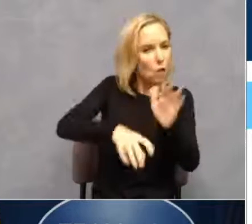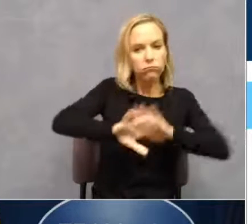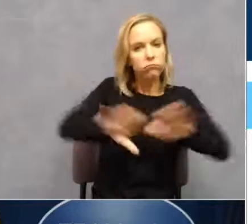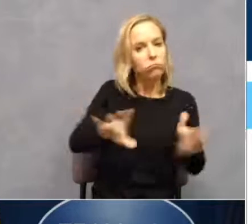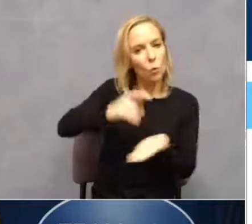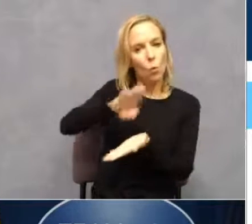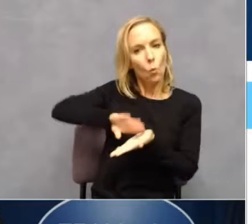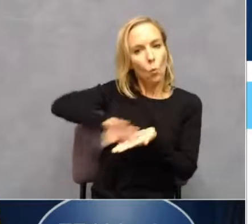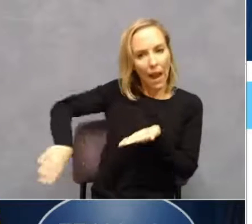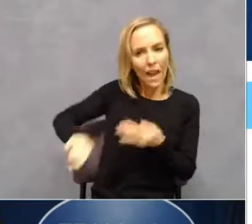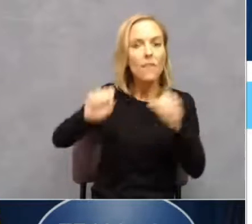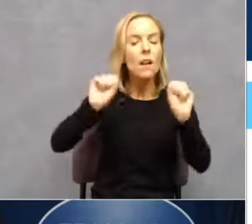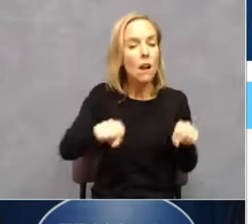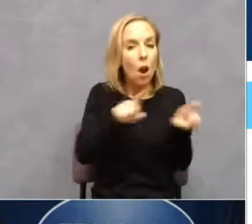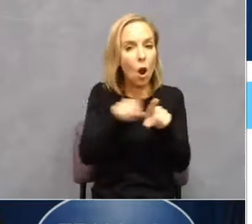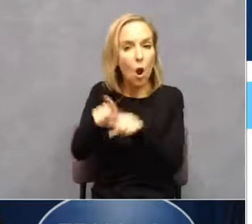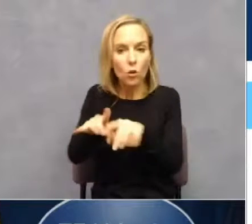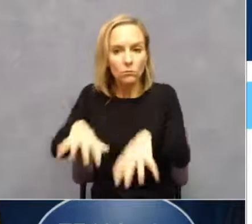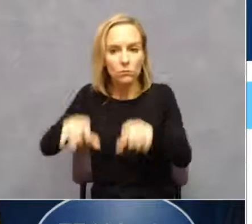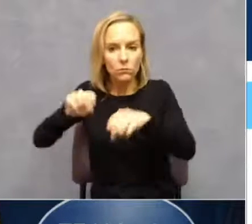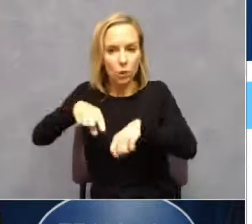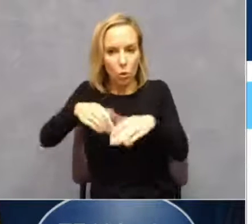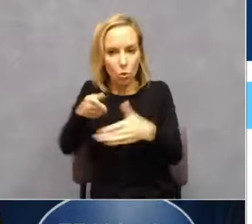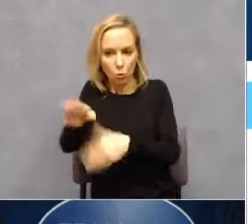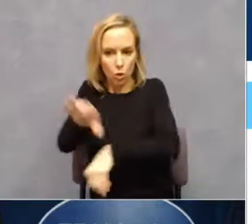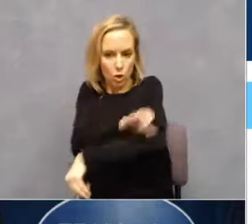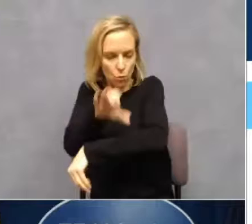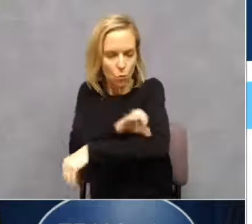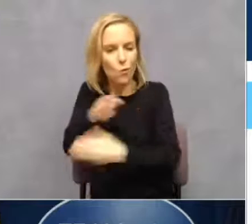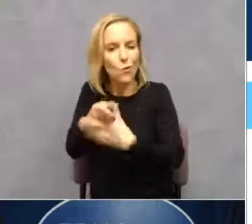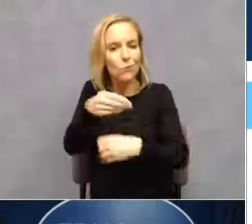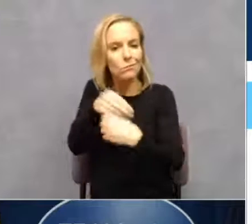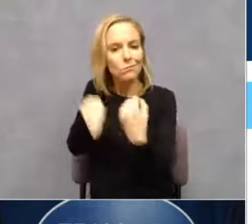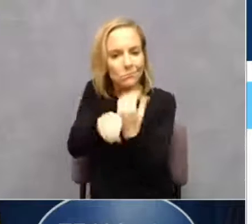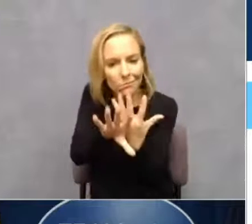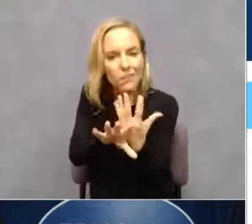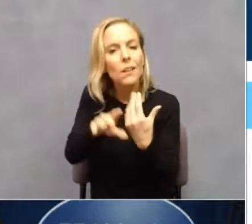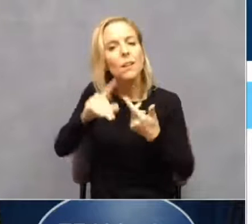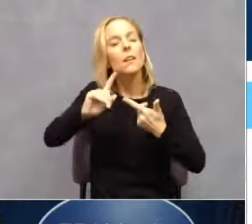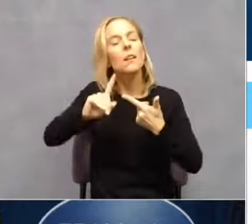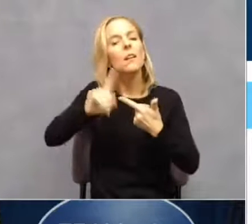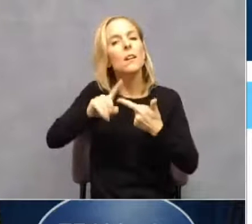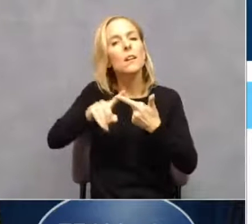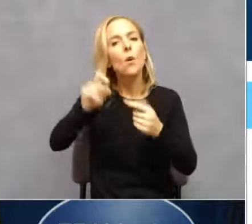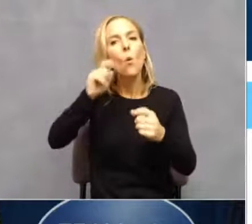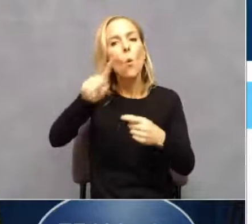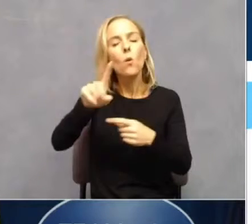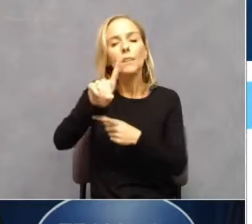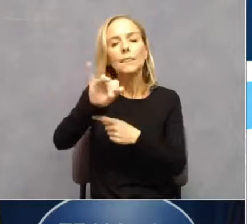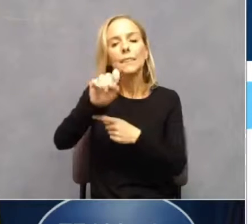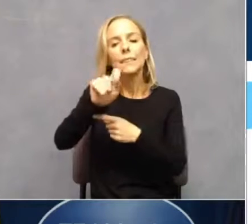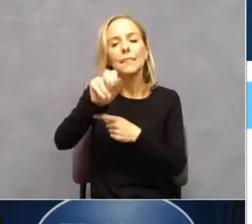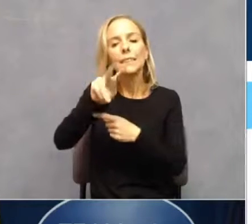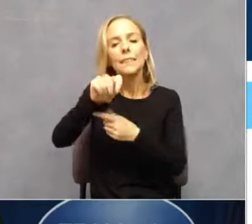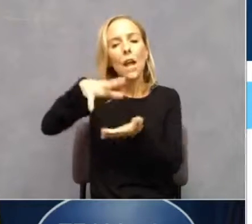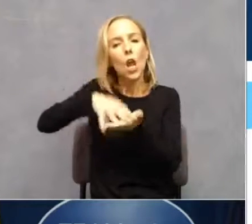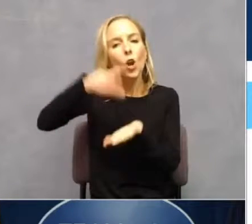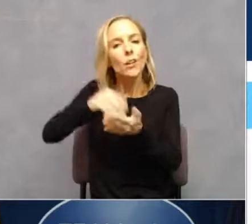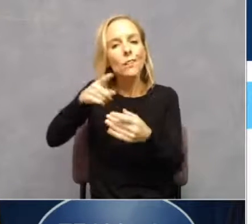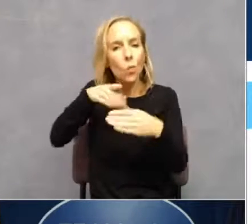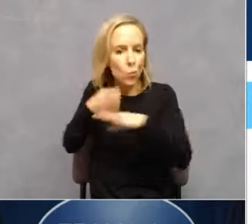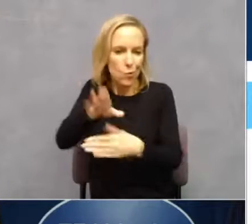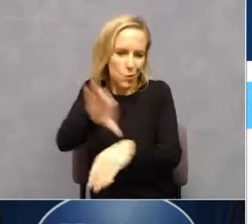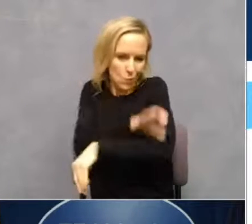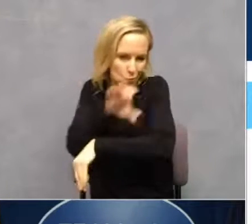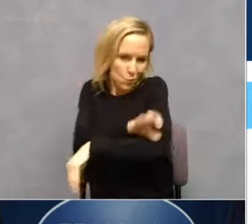virtually. This includes video conferencing and distance learning opportunities to help folks prepare for the test while staying safe